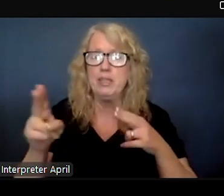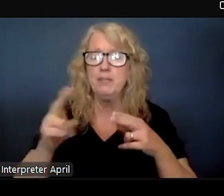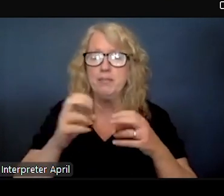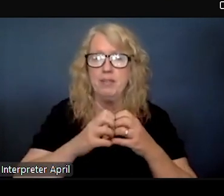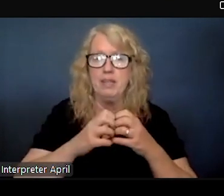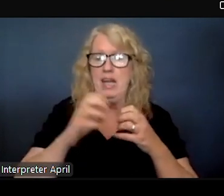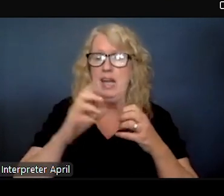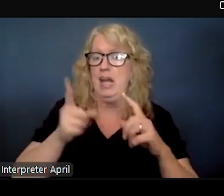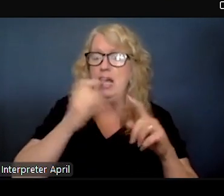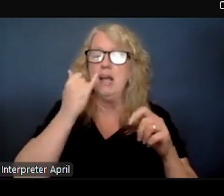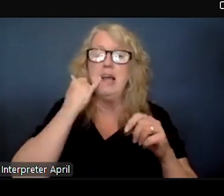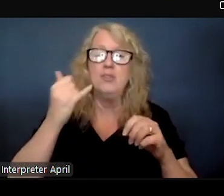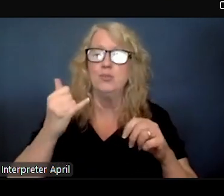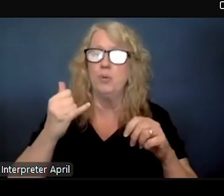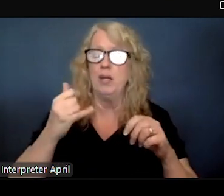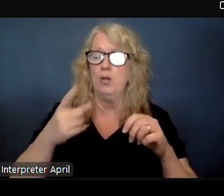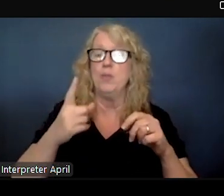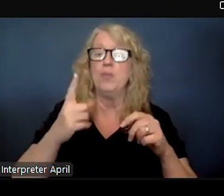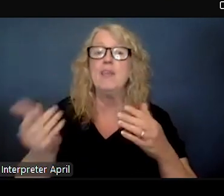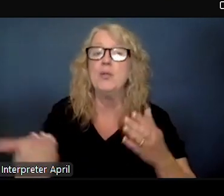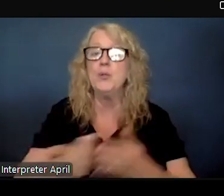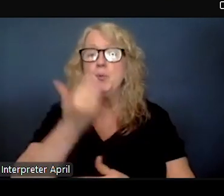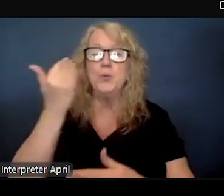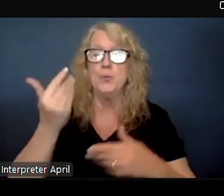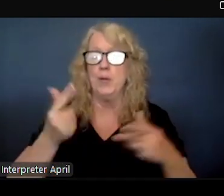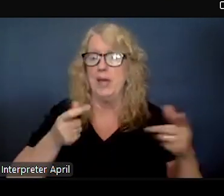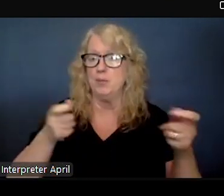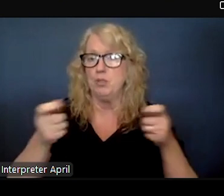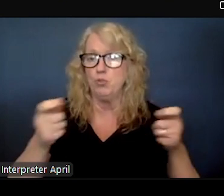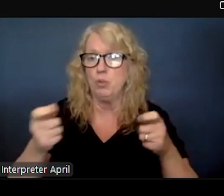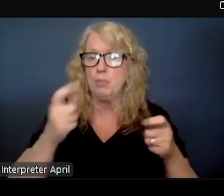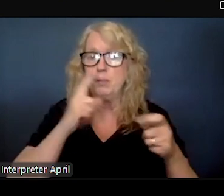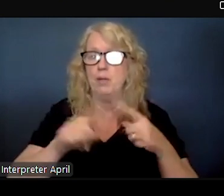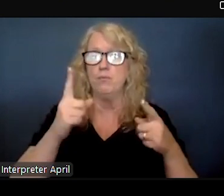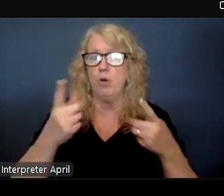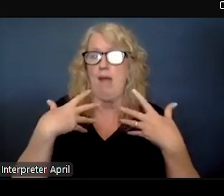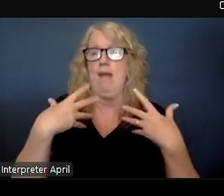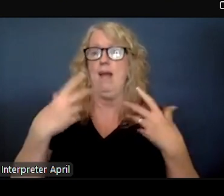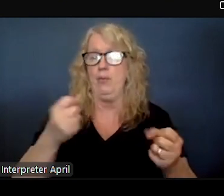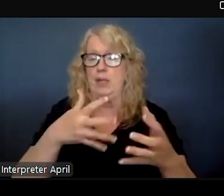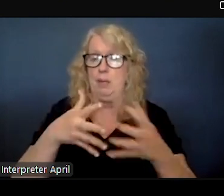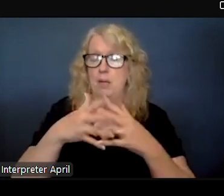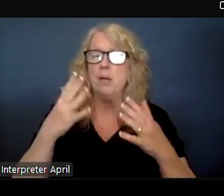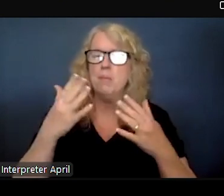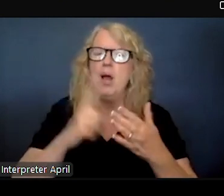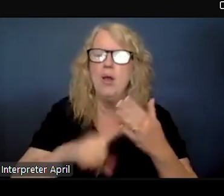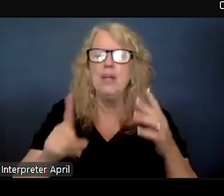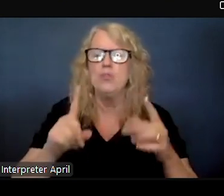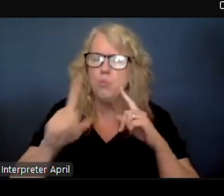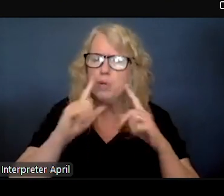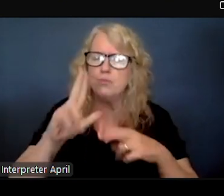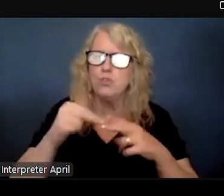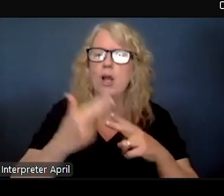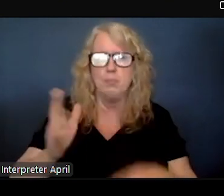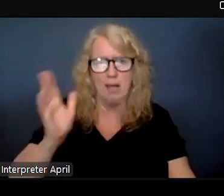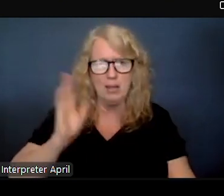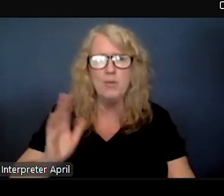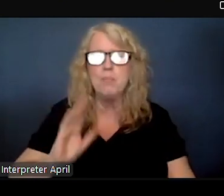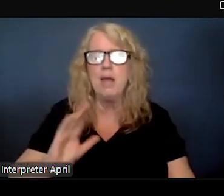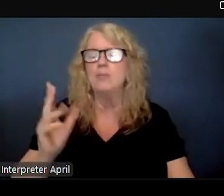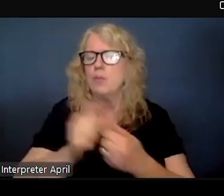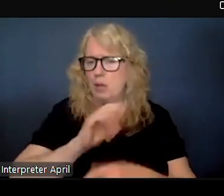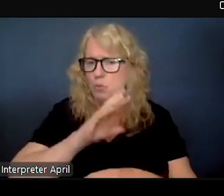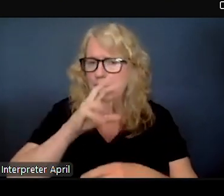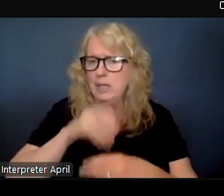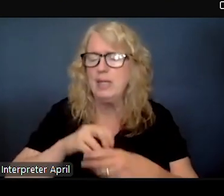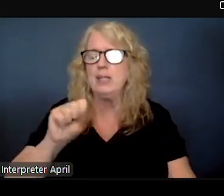as the proposal for the new administration for a healthy America, which we've talked a little bit about in the past, which would